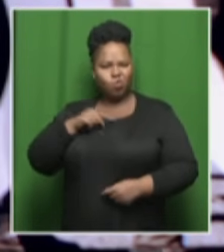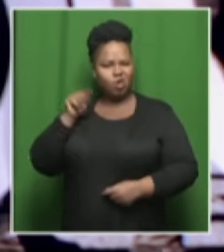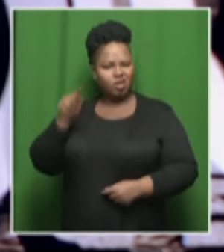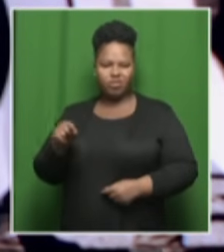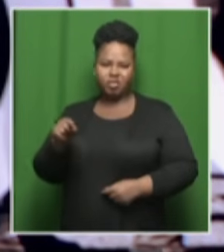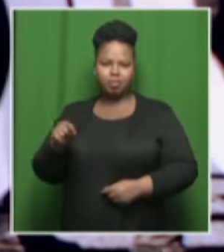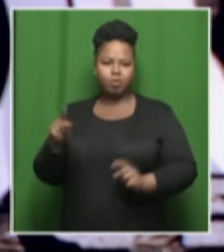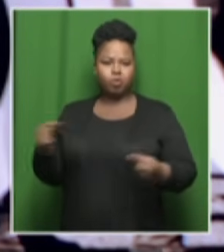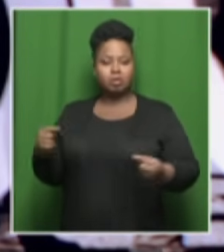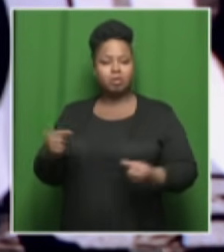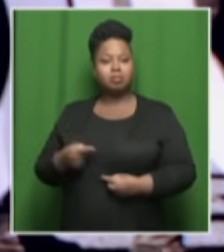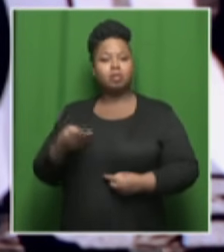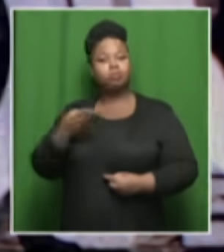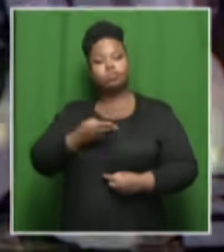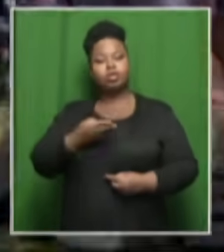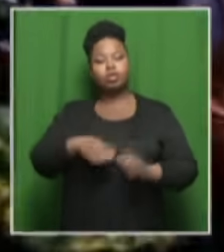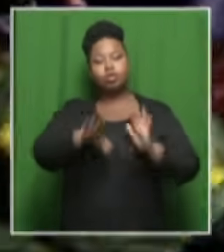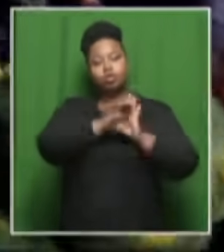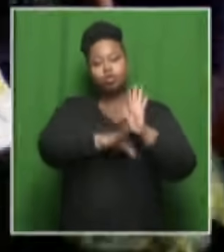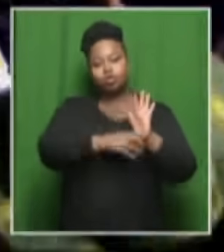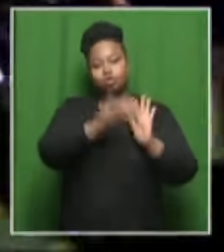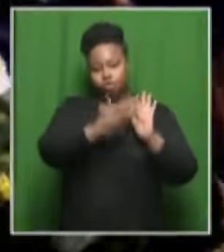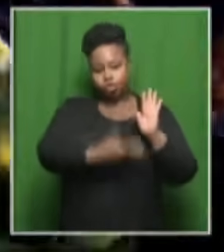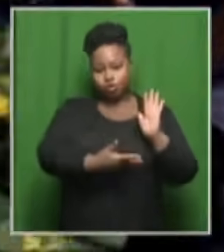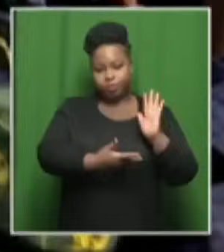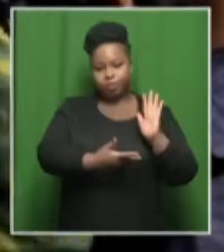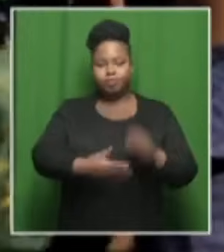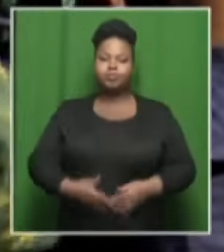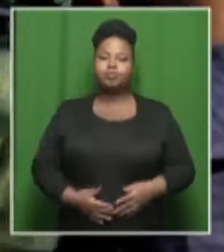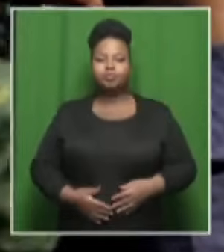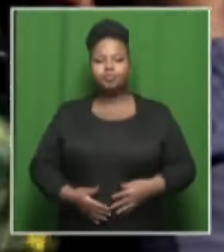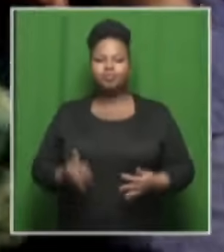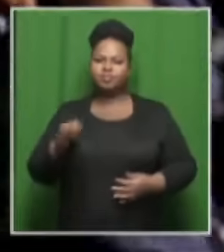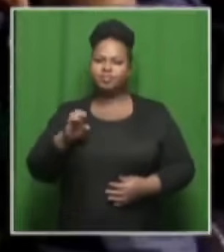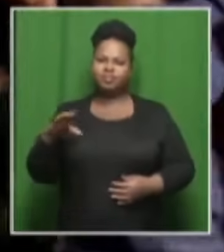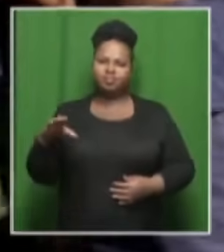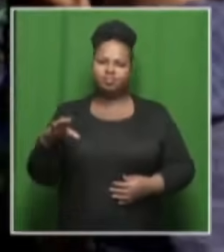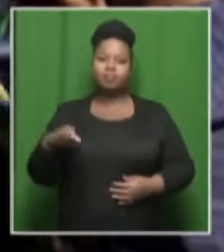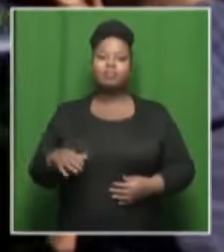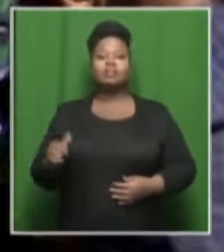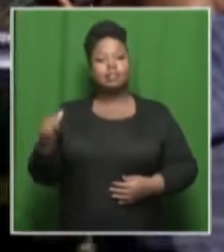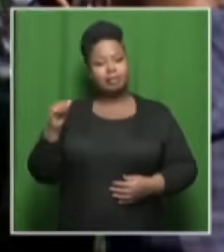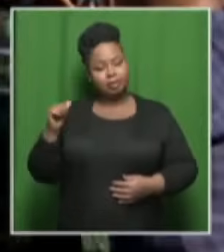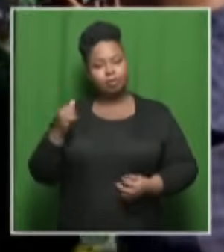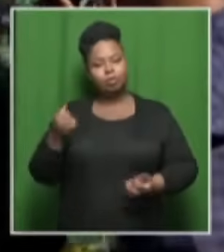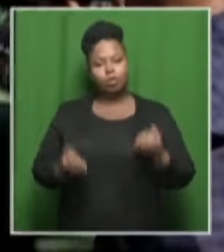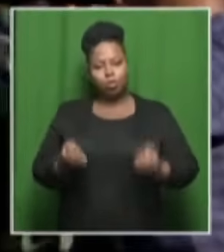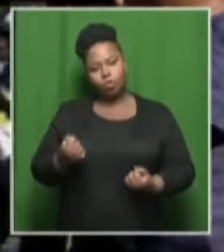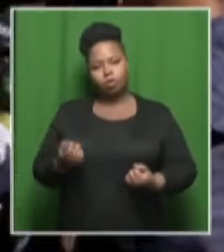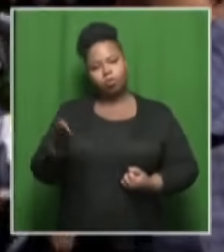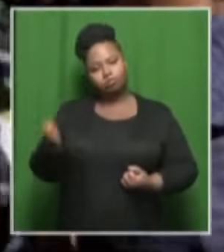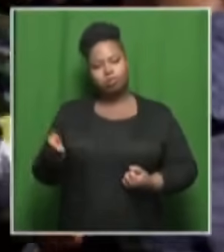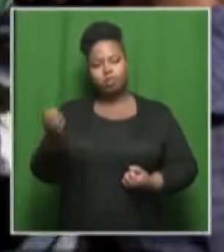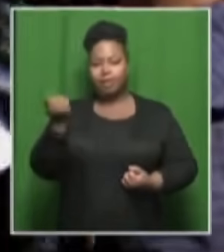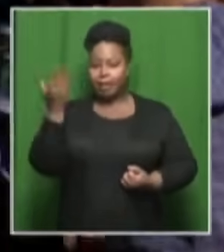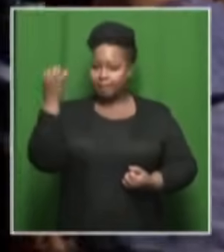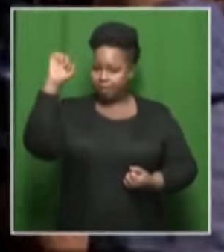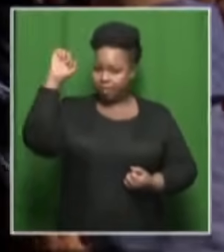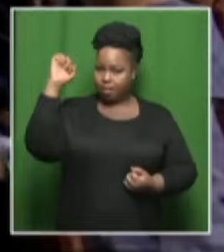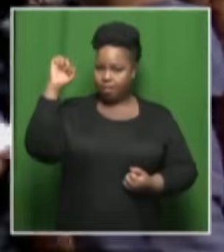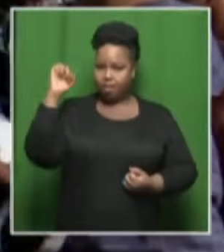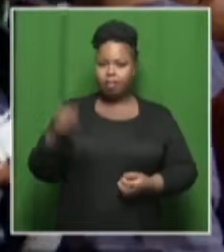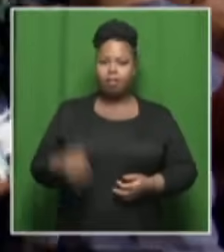and a conviction as envisaged in a section of the Constitution. Now, the IEC brought the case before the ConCourt on appeal from